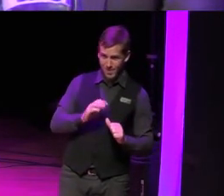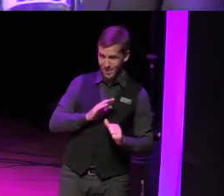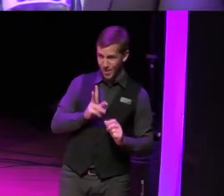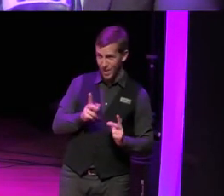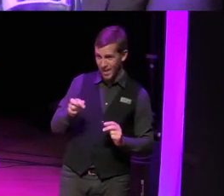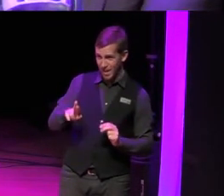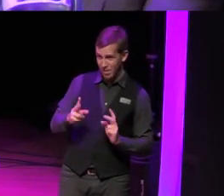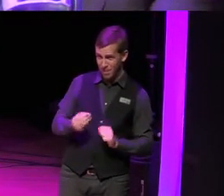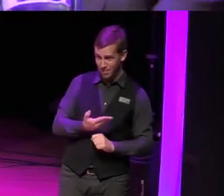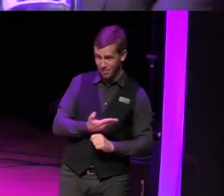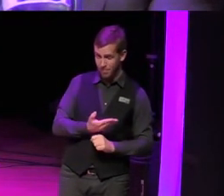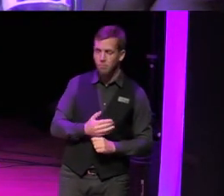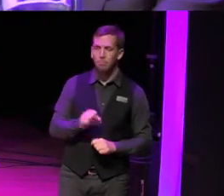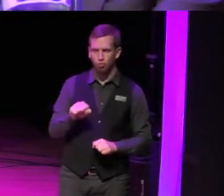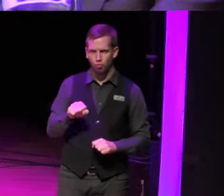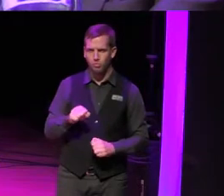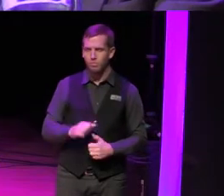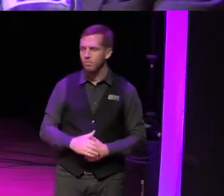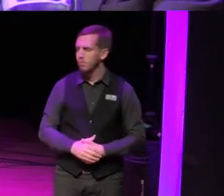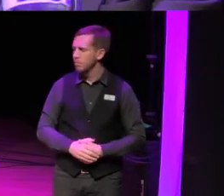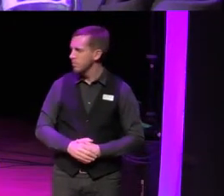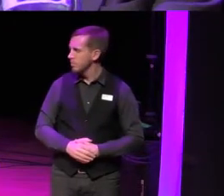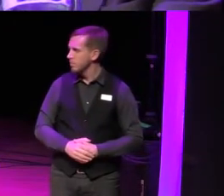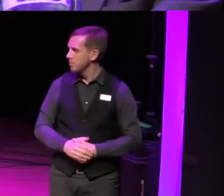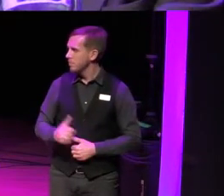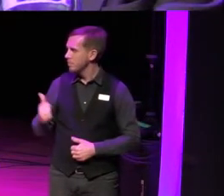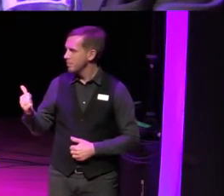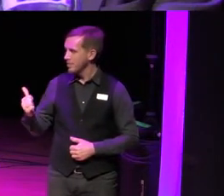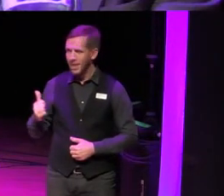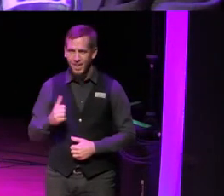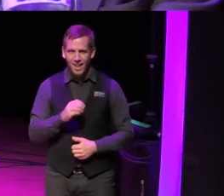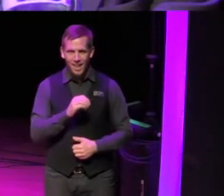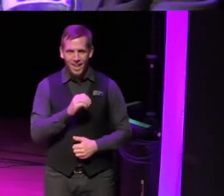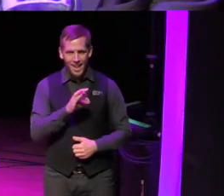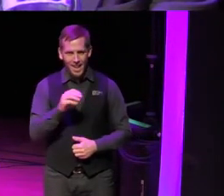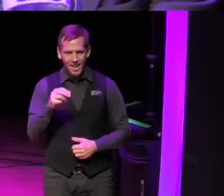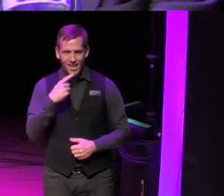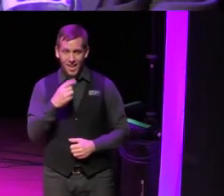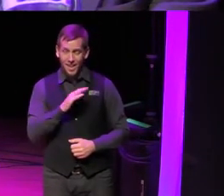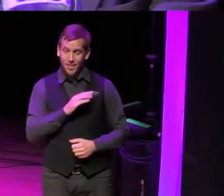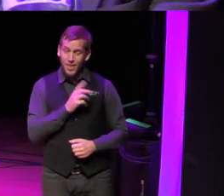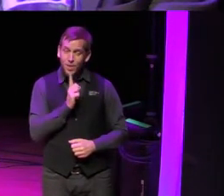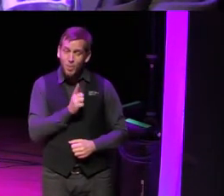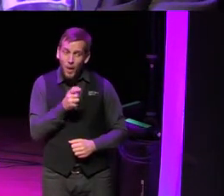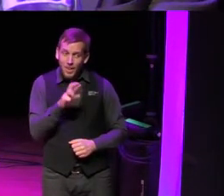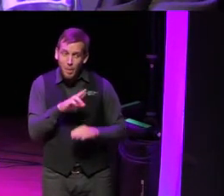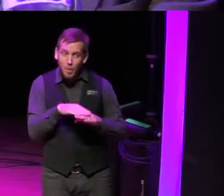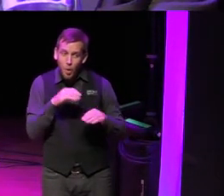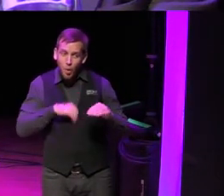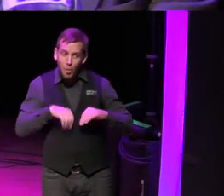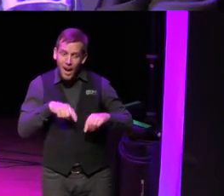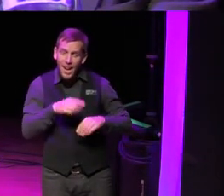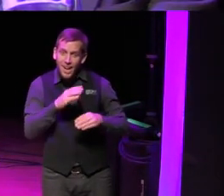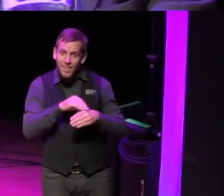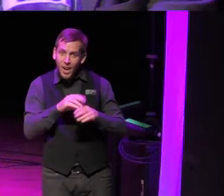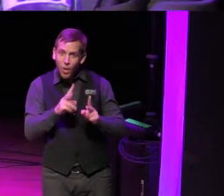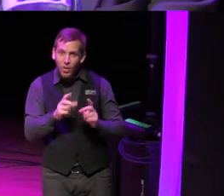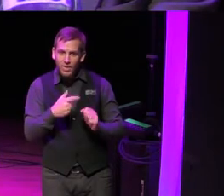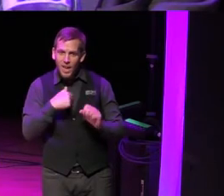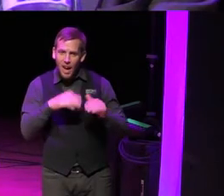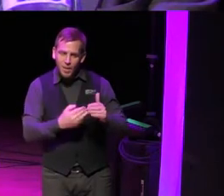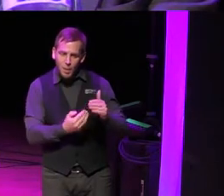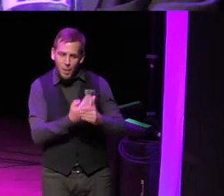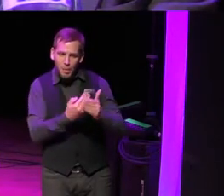We have, as you said, small pieces of corruption also here in Sweden. I actually wanted to ask about that because we have had